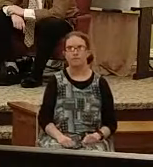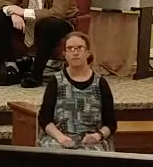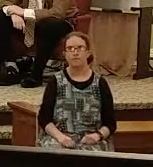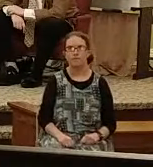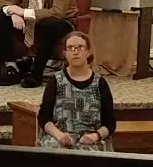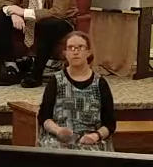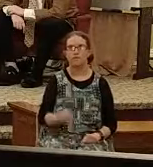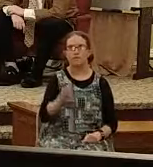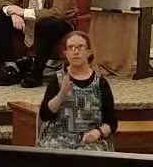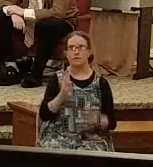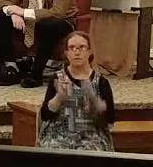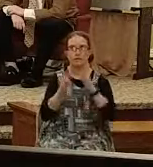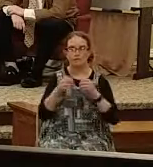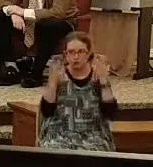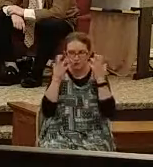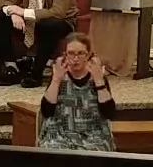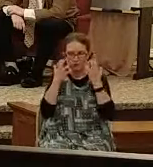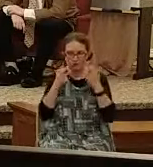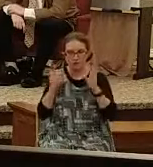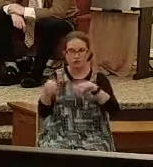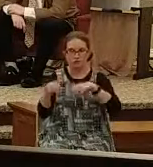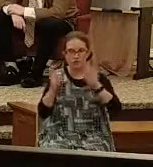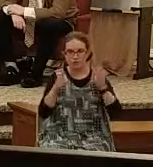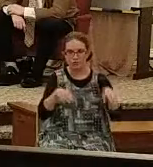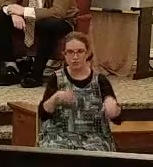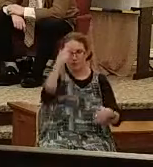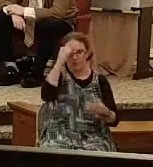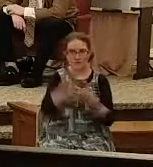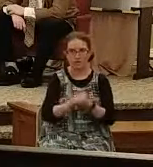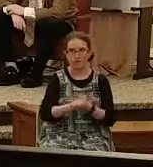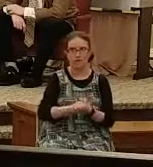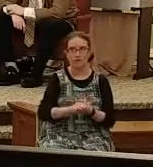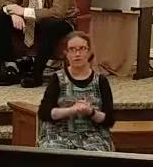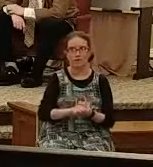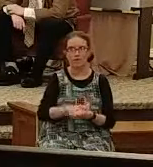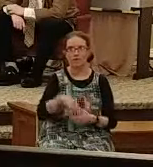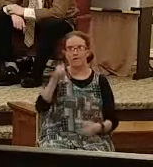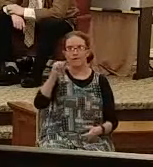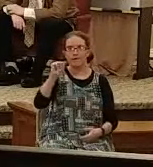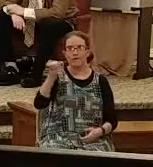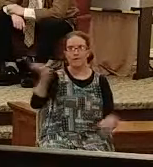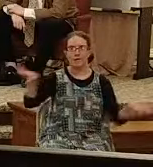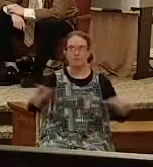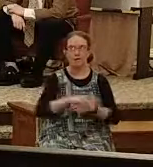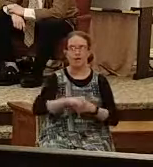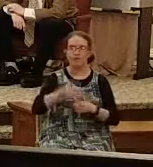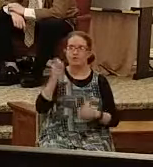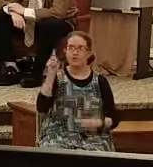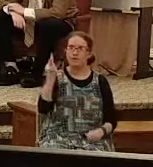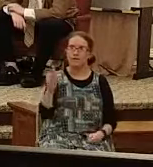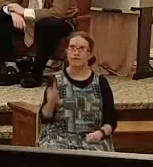The interviewer just finally got frustrated and said, Do you believe homosexual is okay?